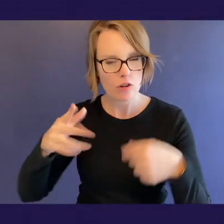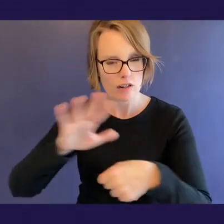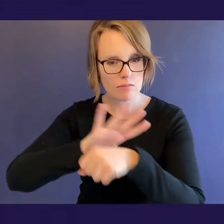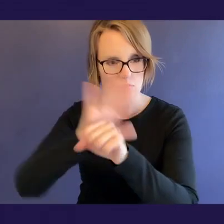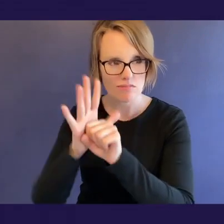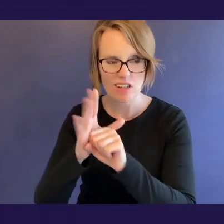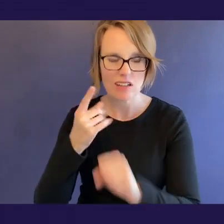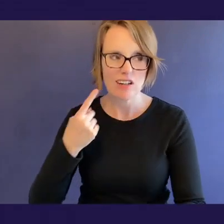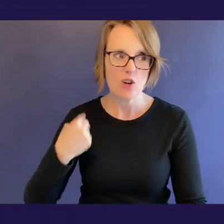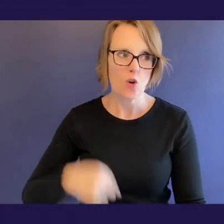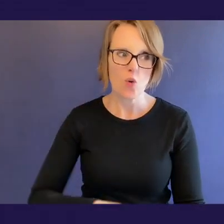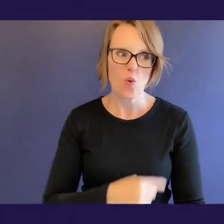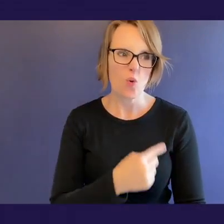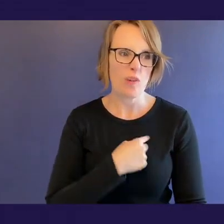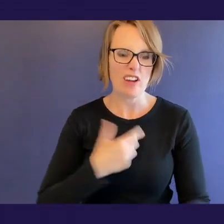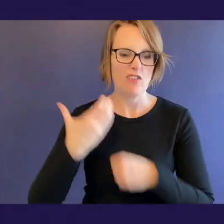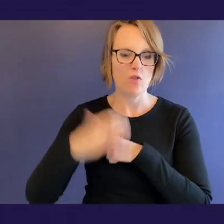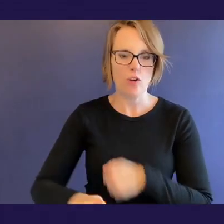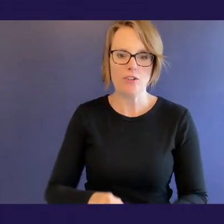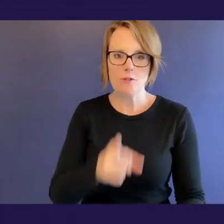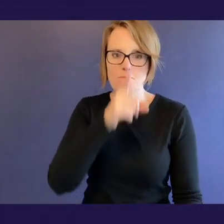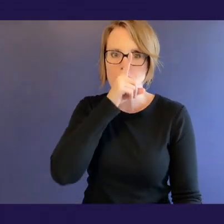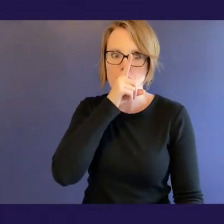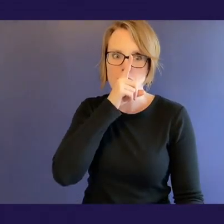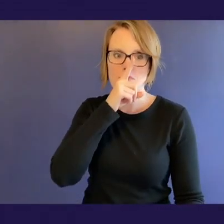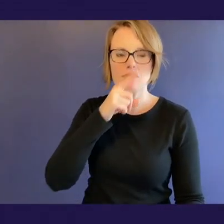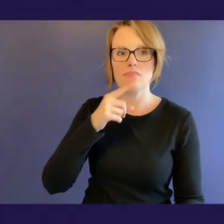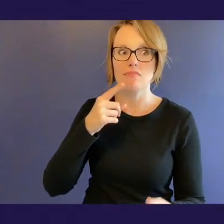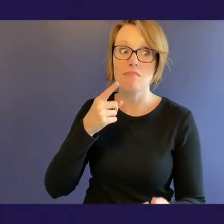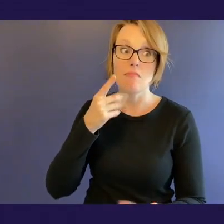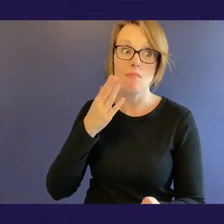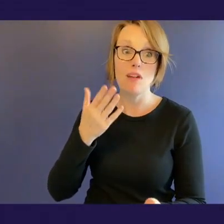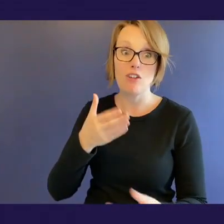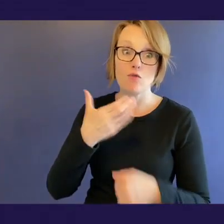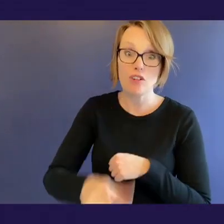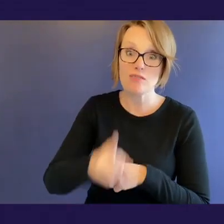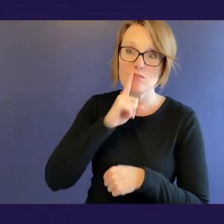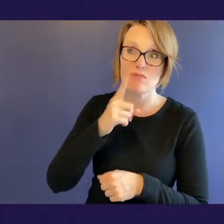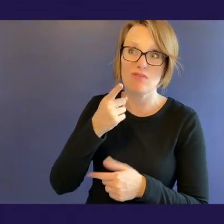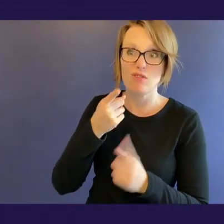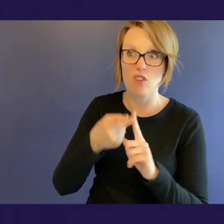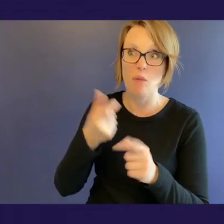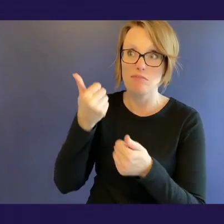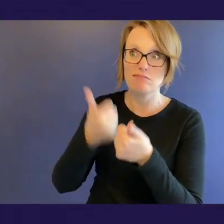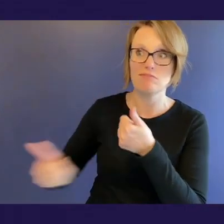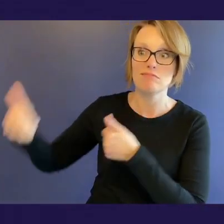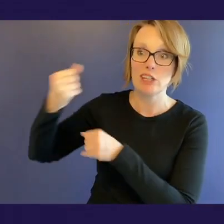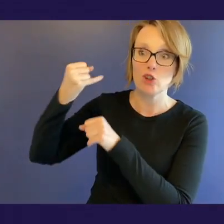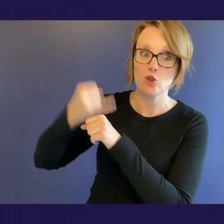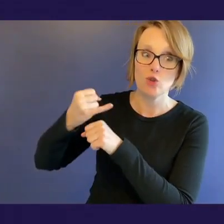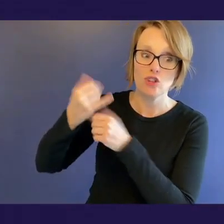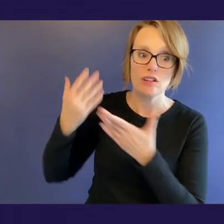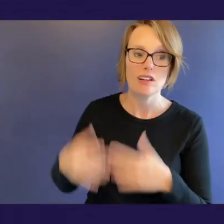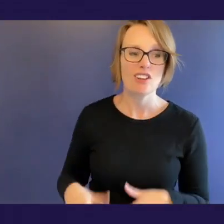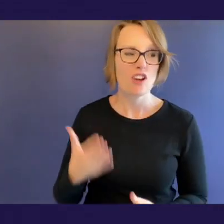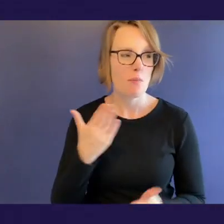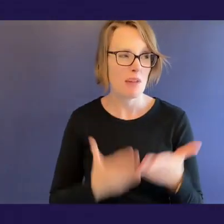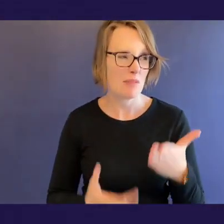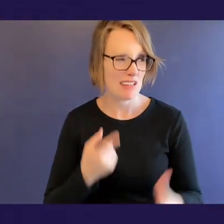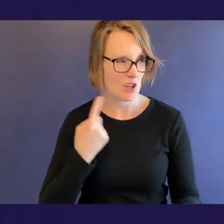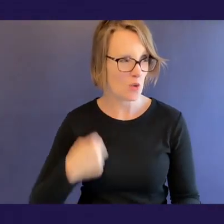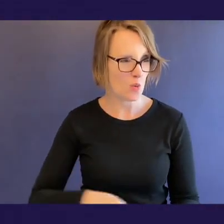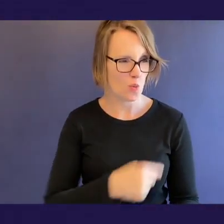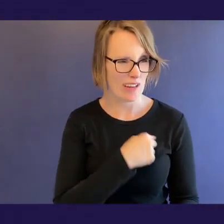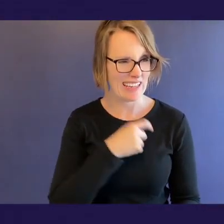our institutions. So some more bravery on our part and a different way of. I had a bunch of reporters tell me during the height of the